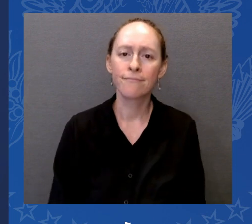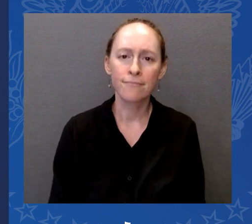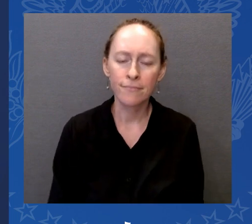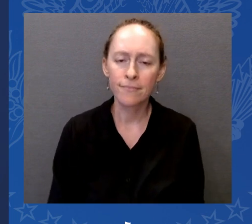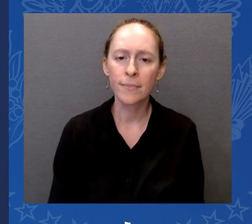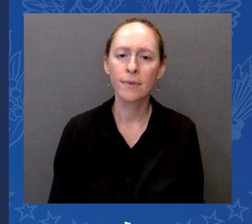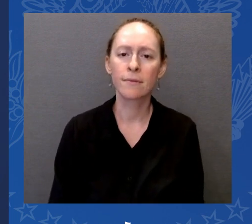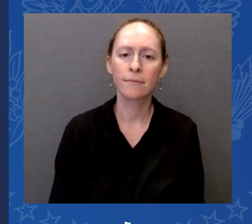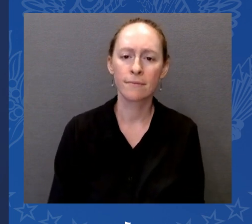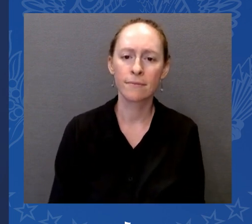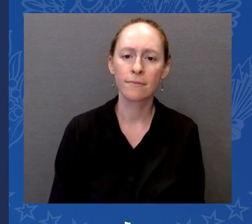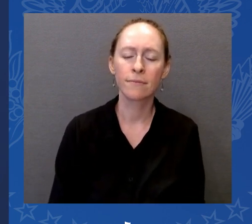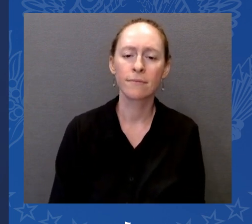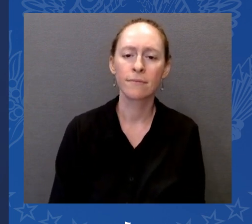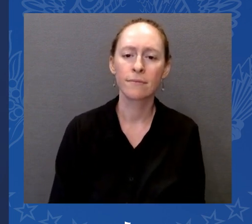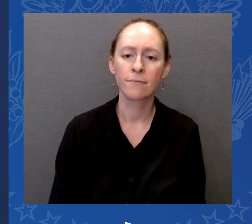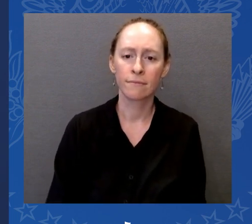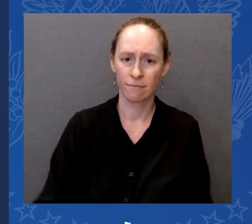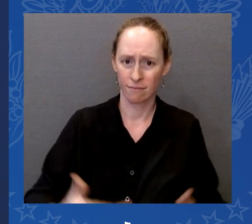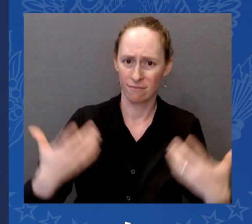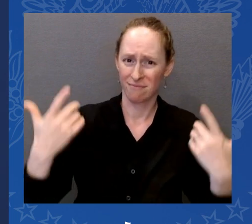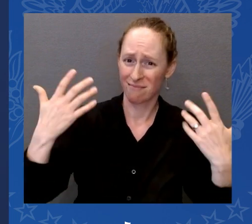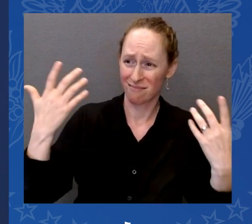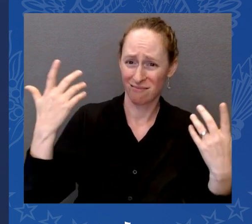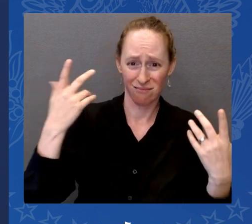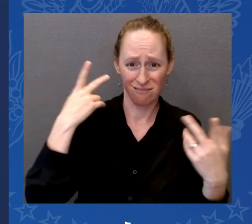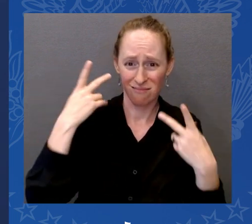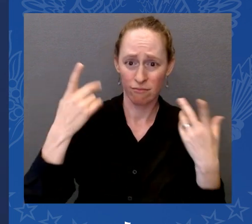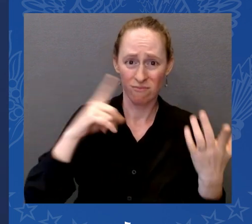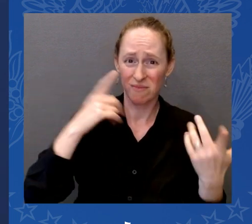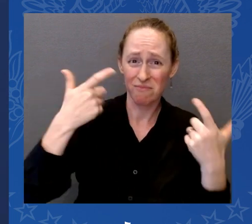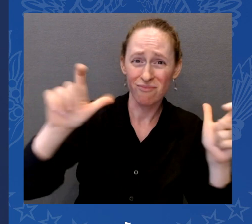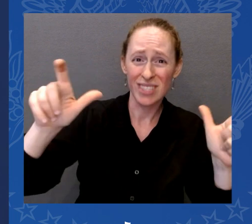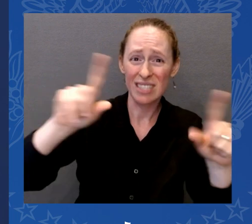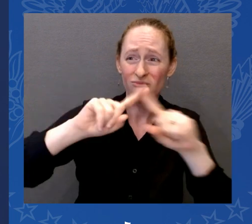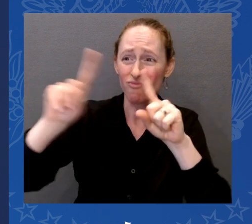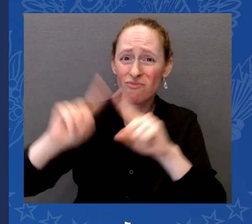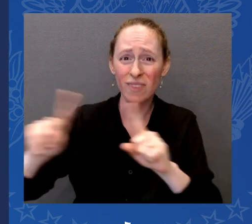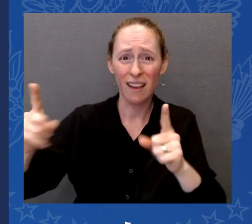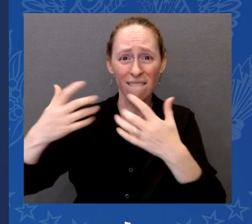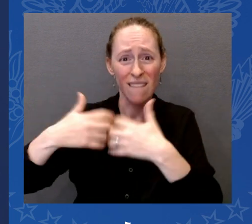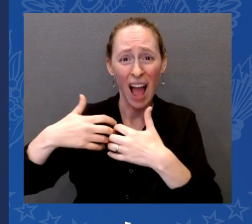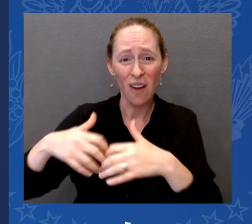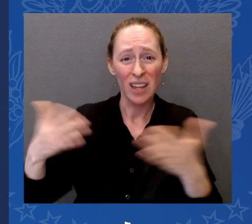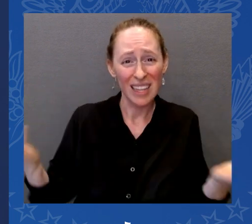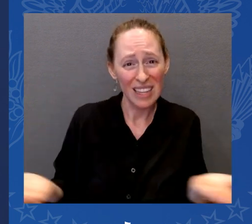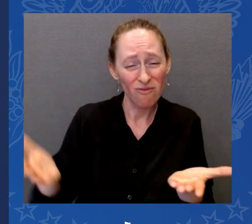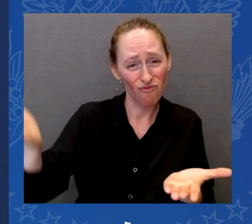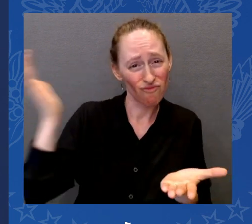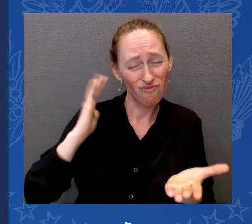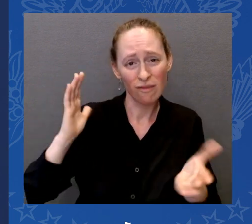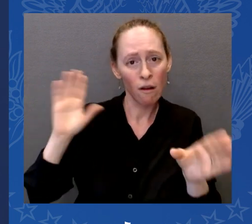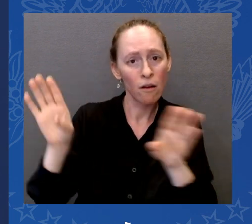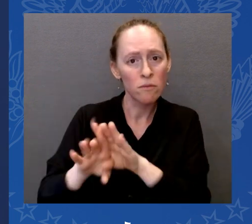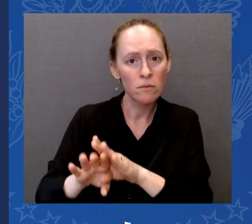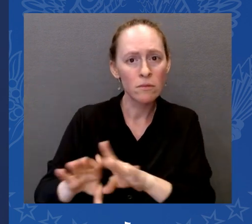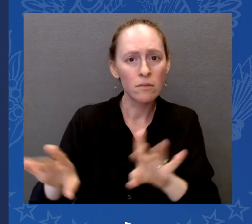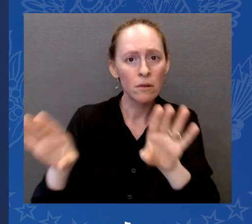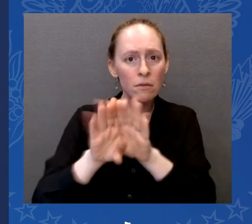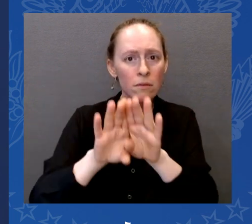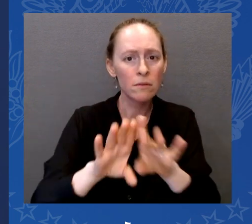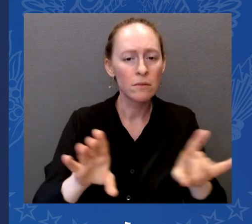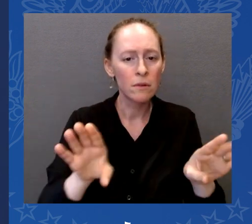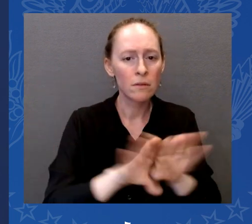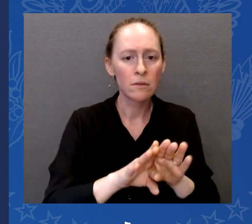York. And as a result, today we're down to producing only about 10% of the world's chips. We invented